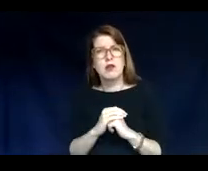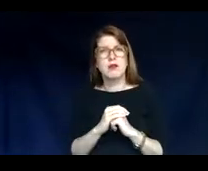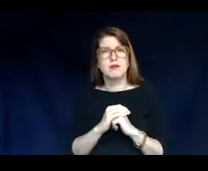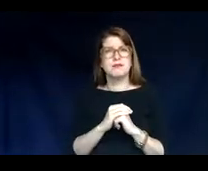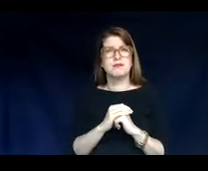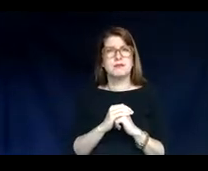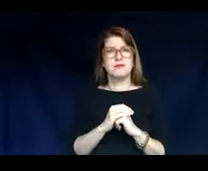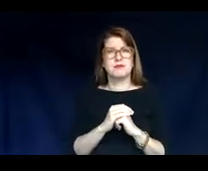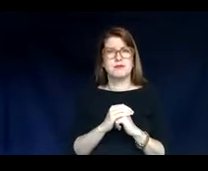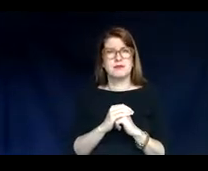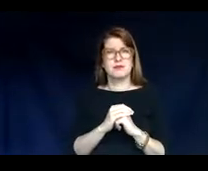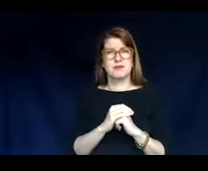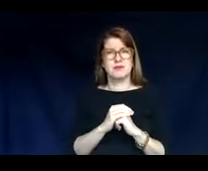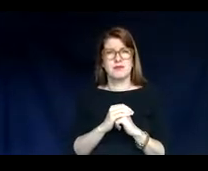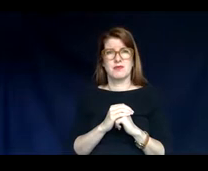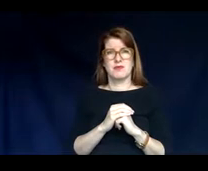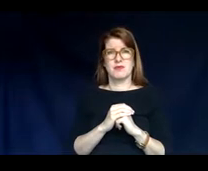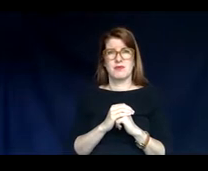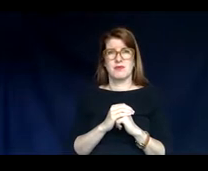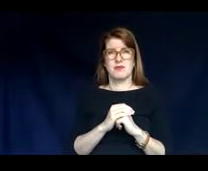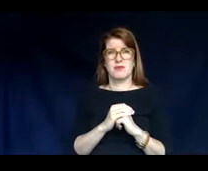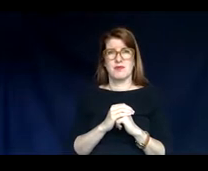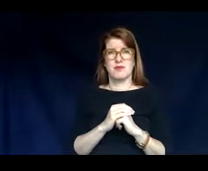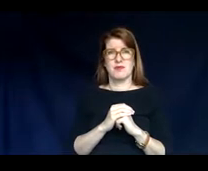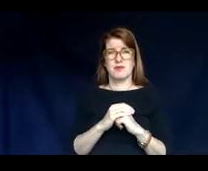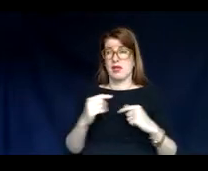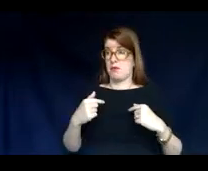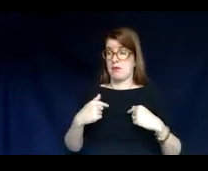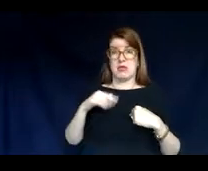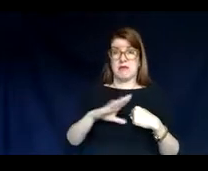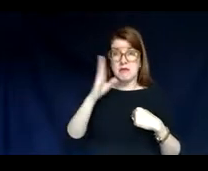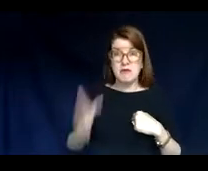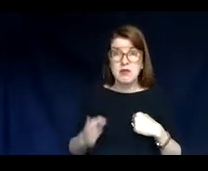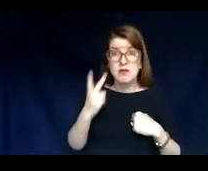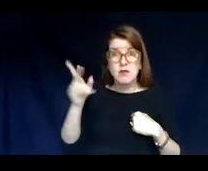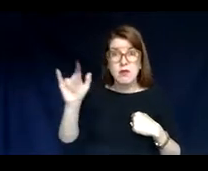In the end, I never saw this uncle again.